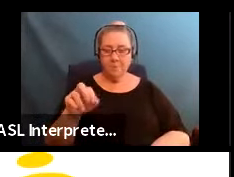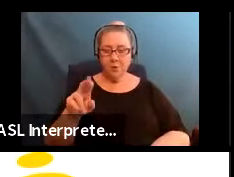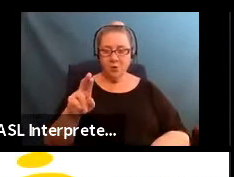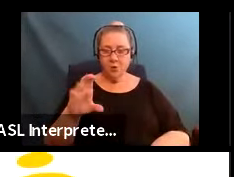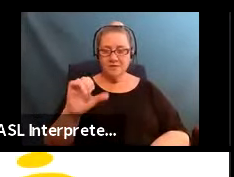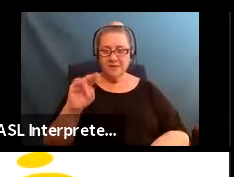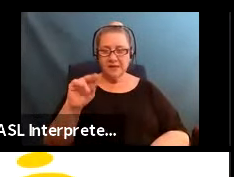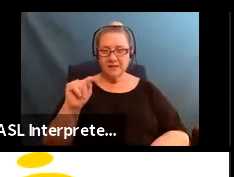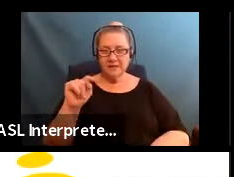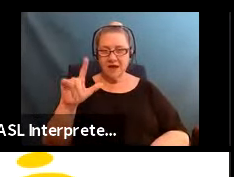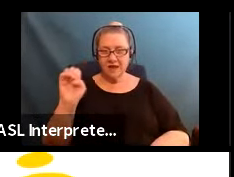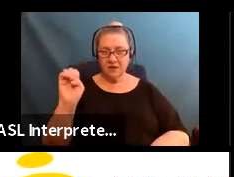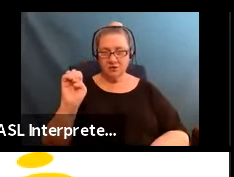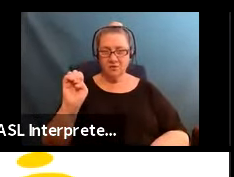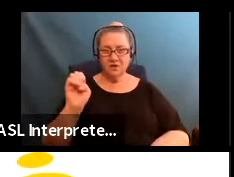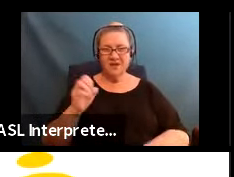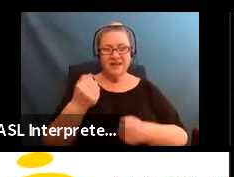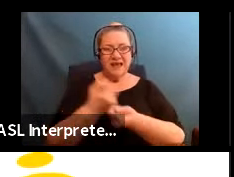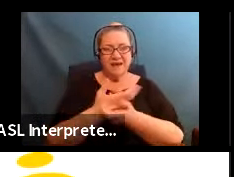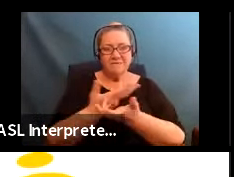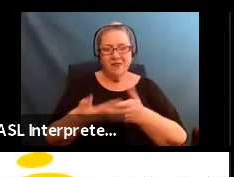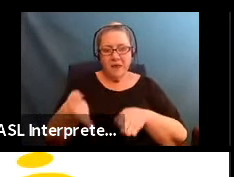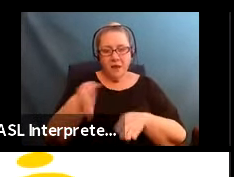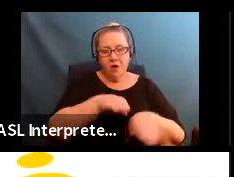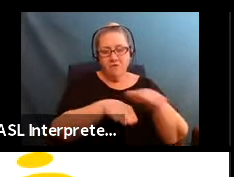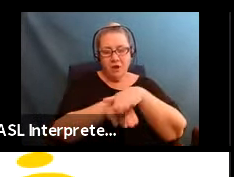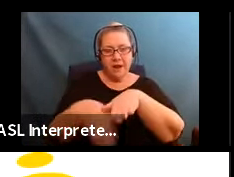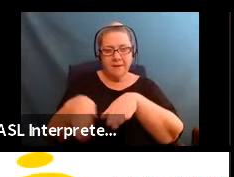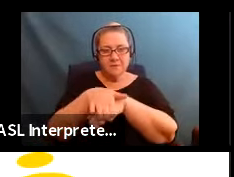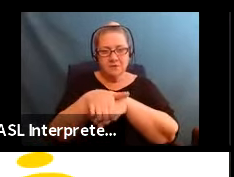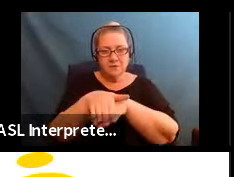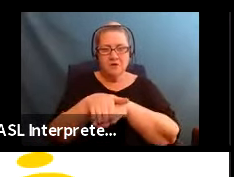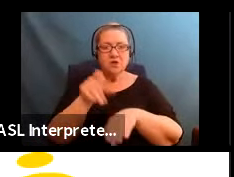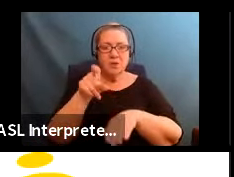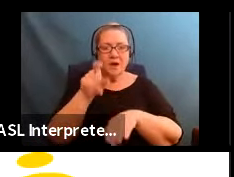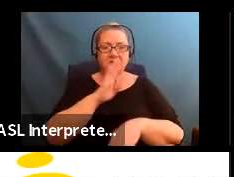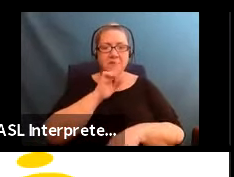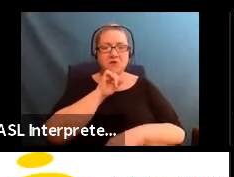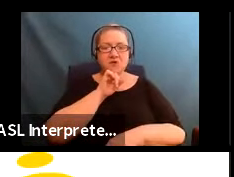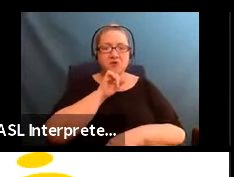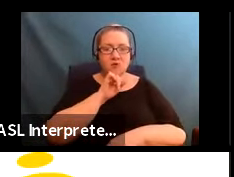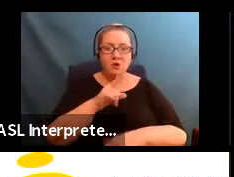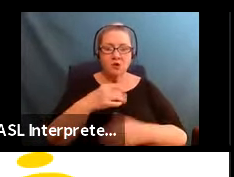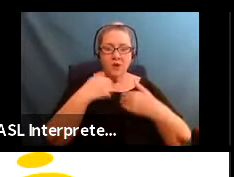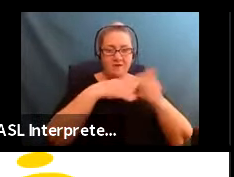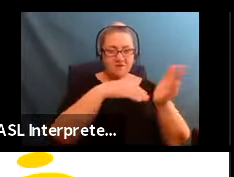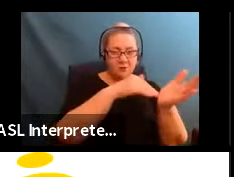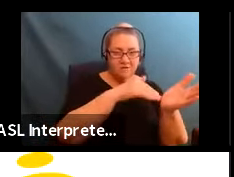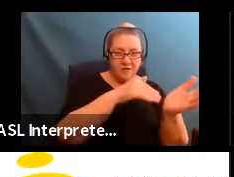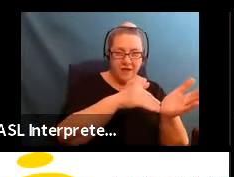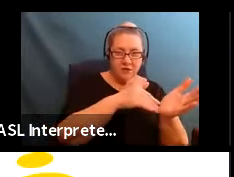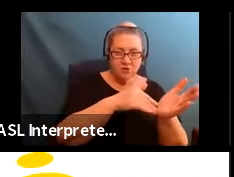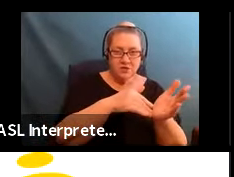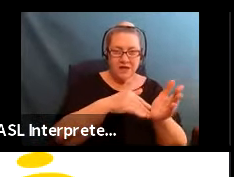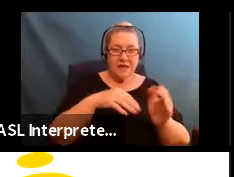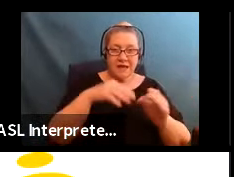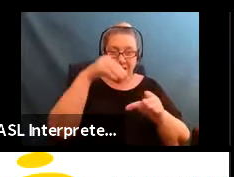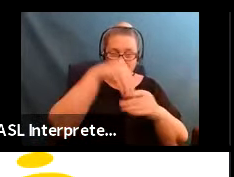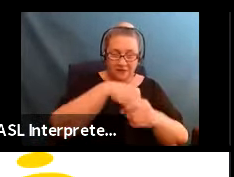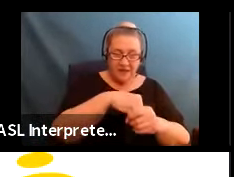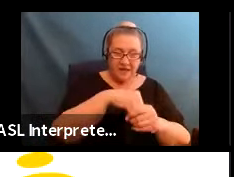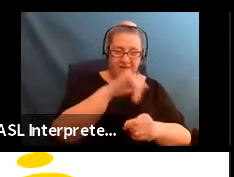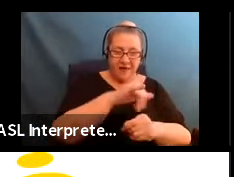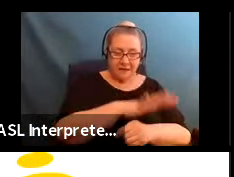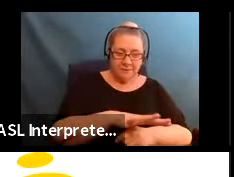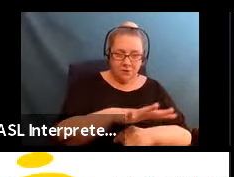mile radius? This all overlaps, right? So all the metrics overlap. You have to make sure that you have providers in those communities. We need to make